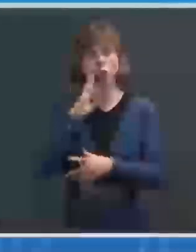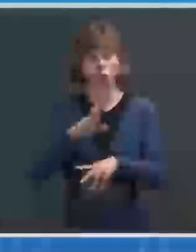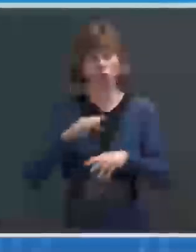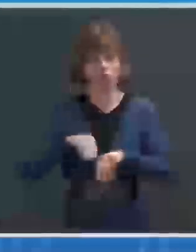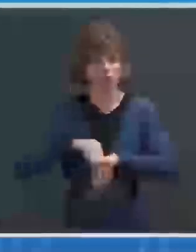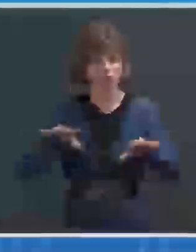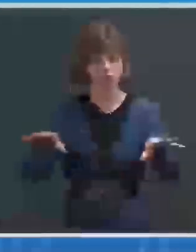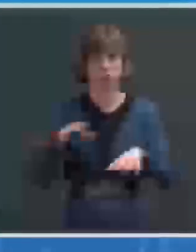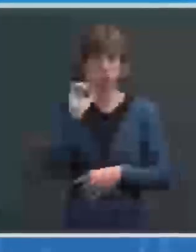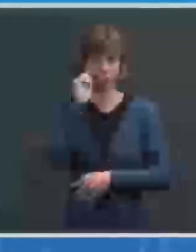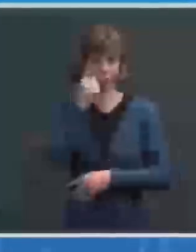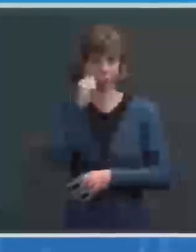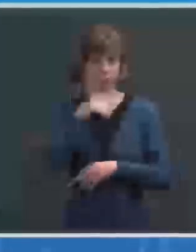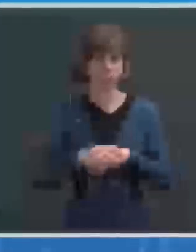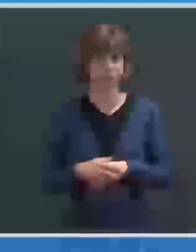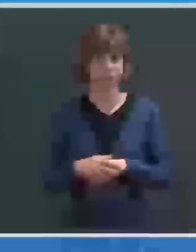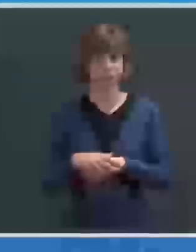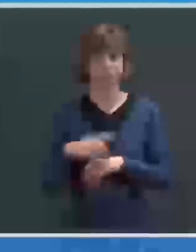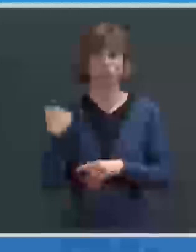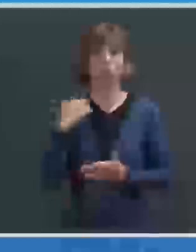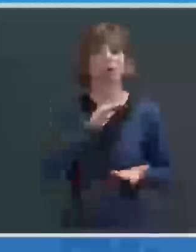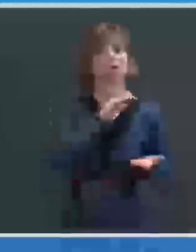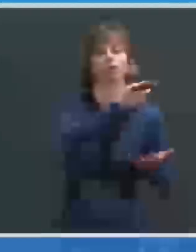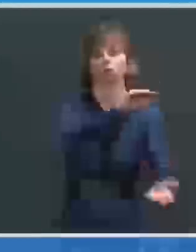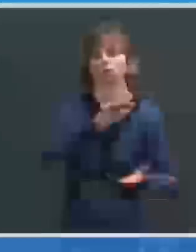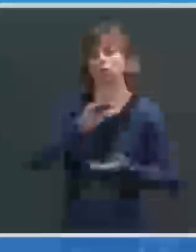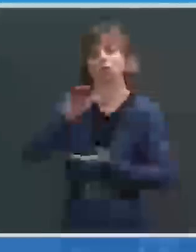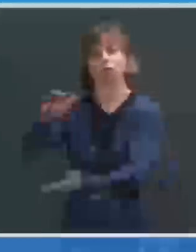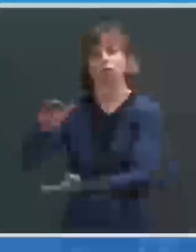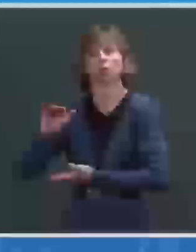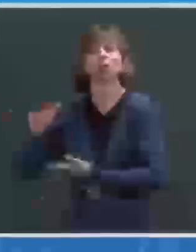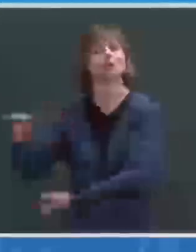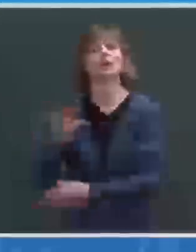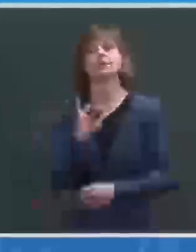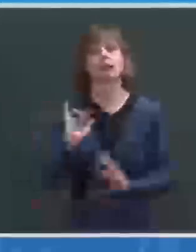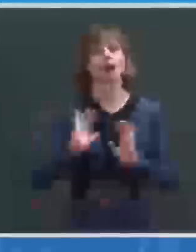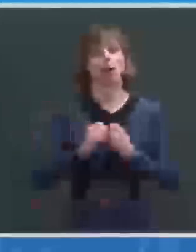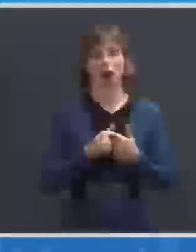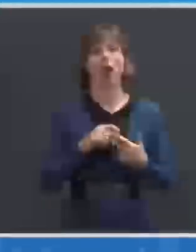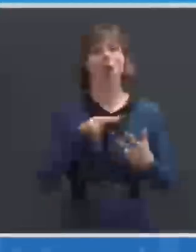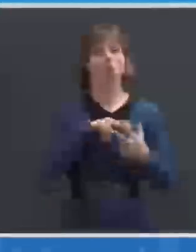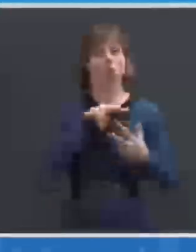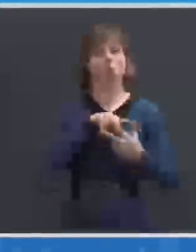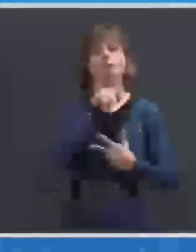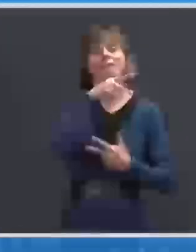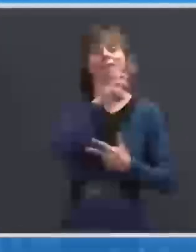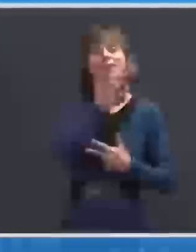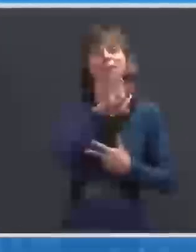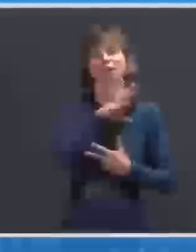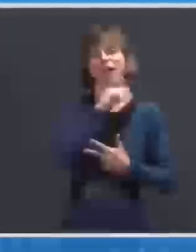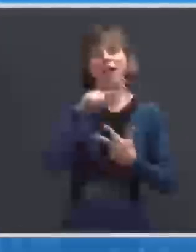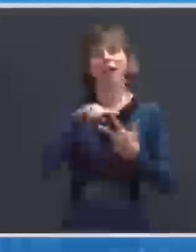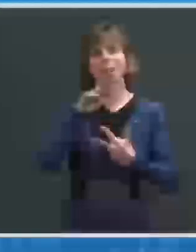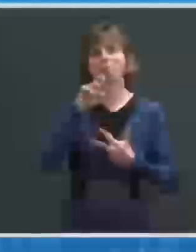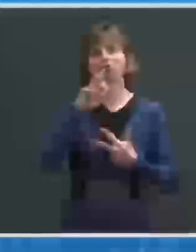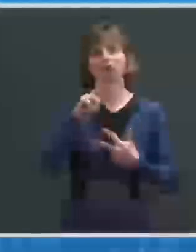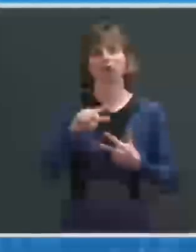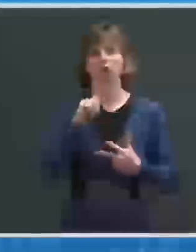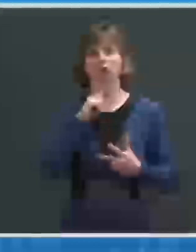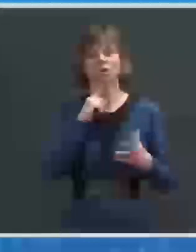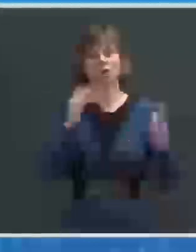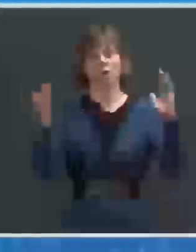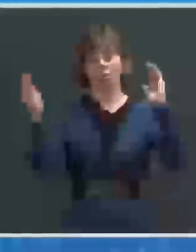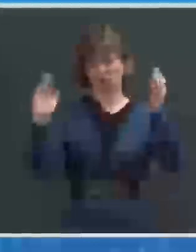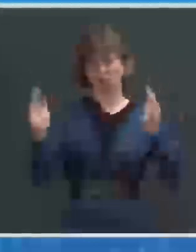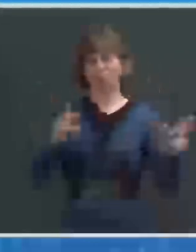the J&J vaccine the exact same way we allocate Pfizer and Moderna's vaccine, proportional to a state, tribe, or